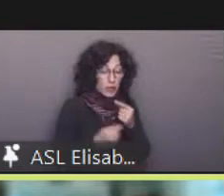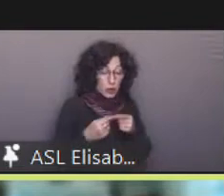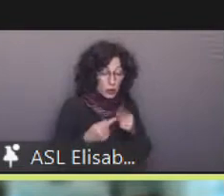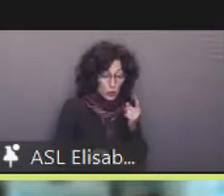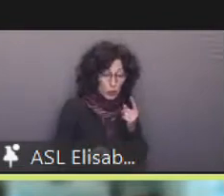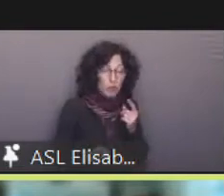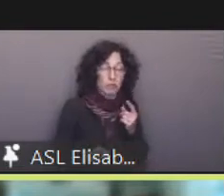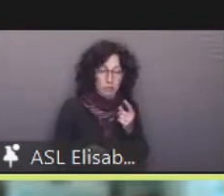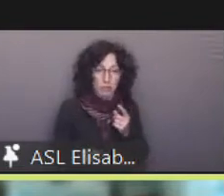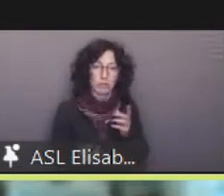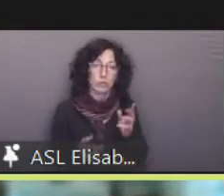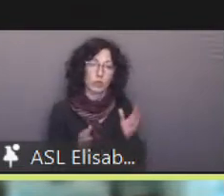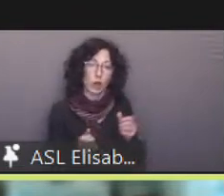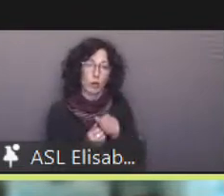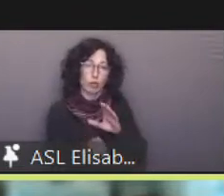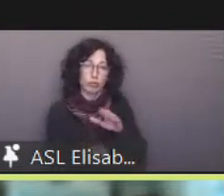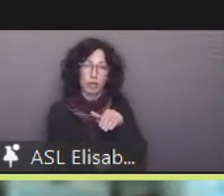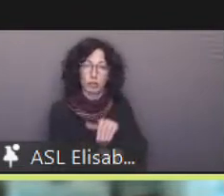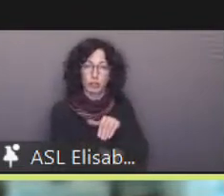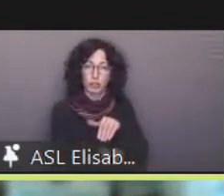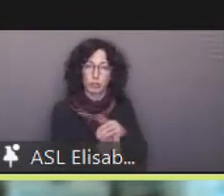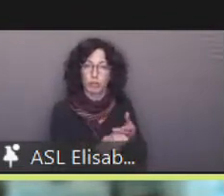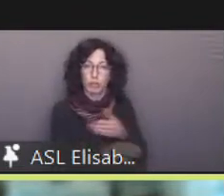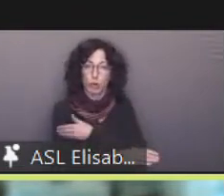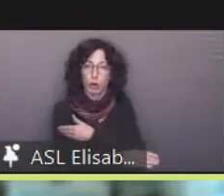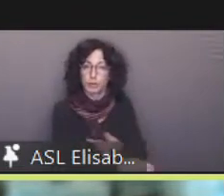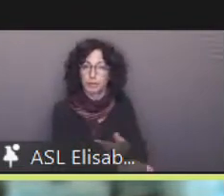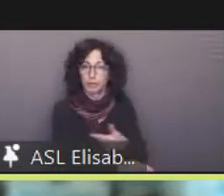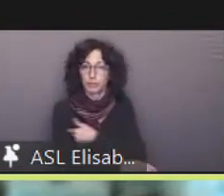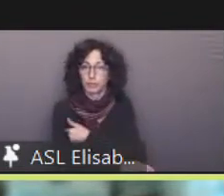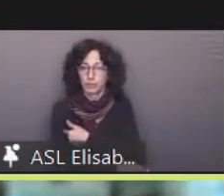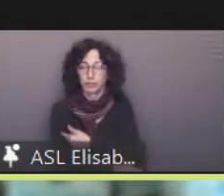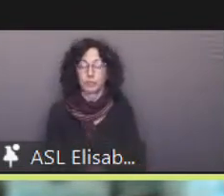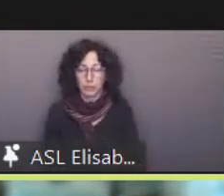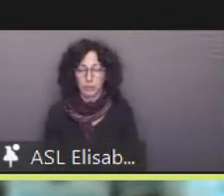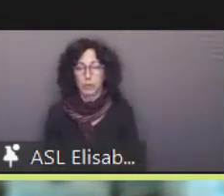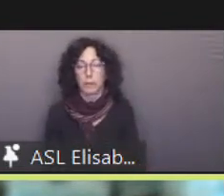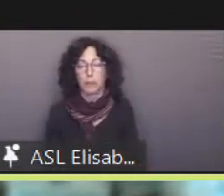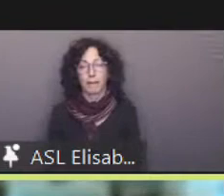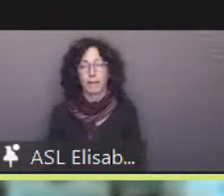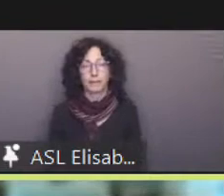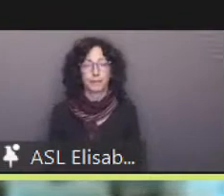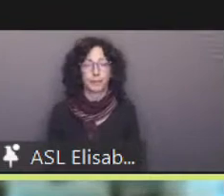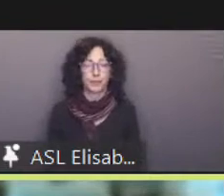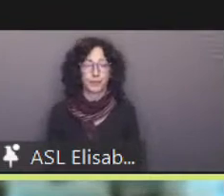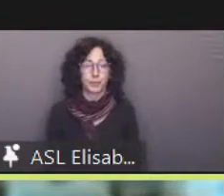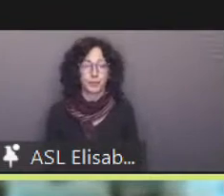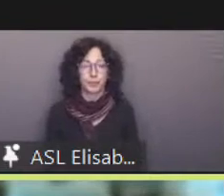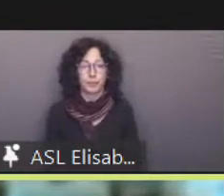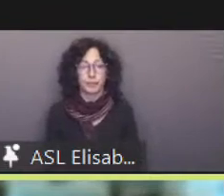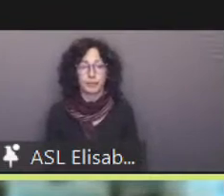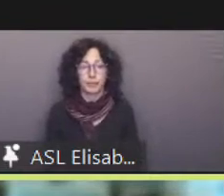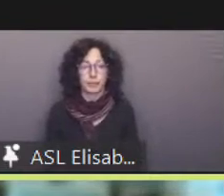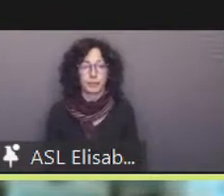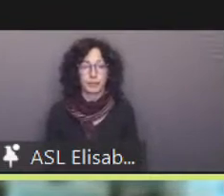should talk to your doctor before getting the vaccine. Next slide.